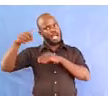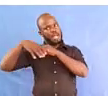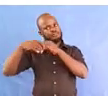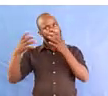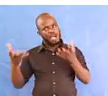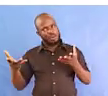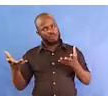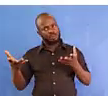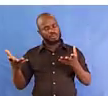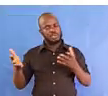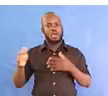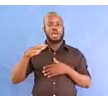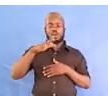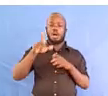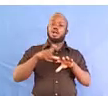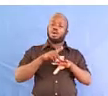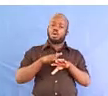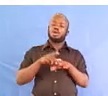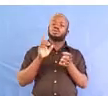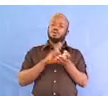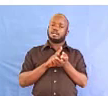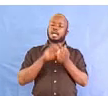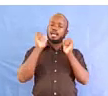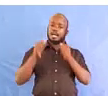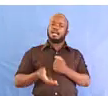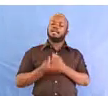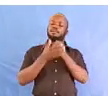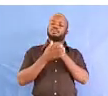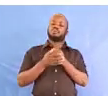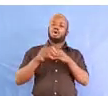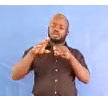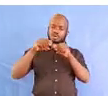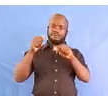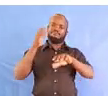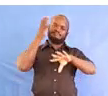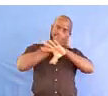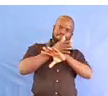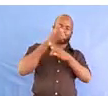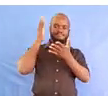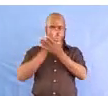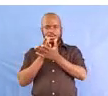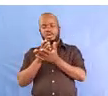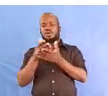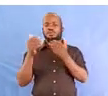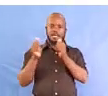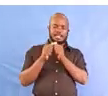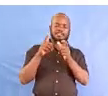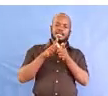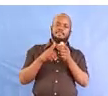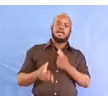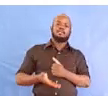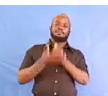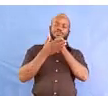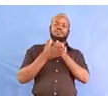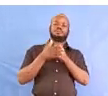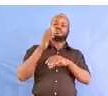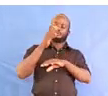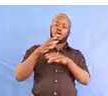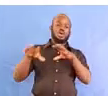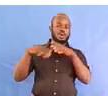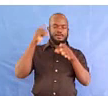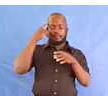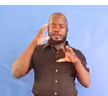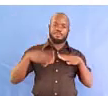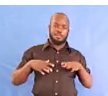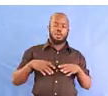try. Listen to their advice. Your local doctor can help you sort the facts from the fiction and keep you from doing harm